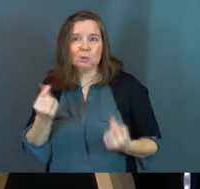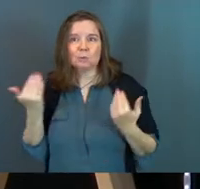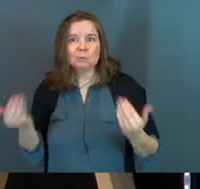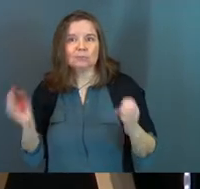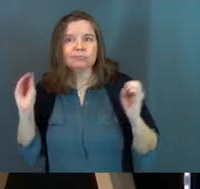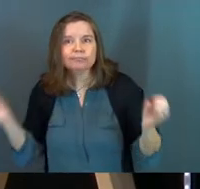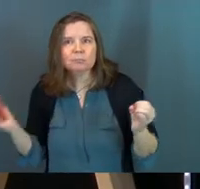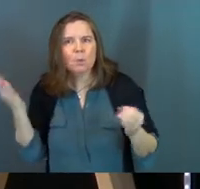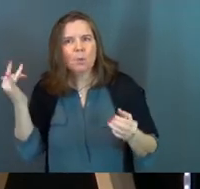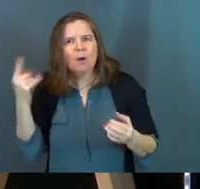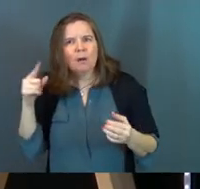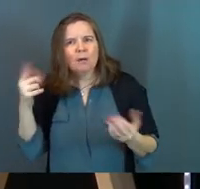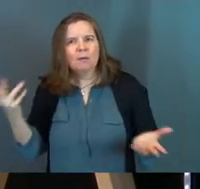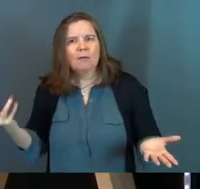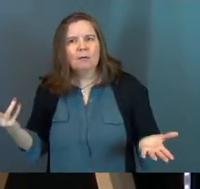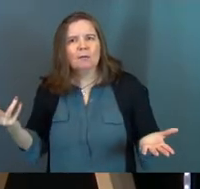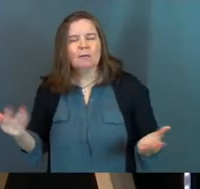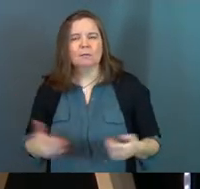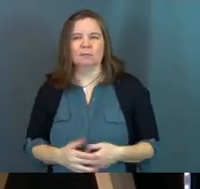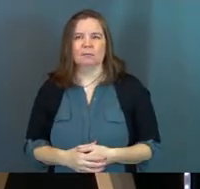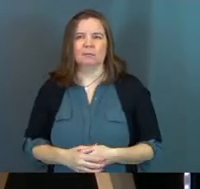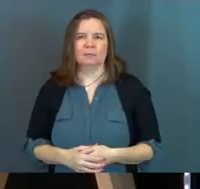through with it?